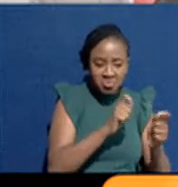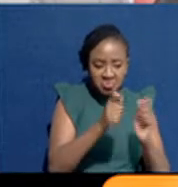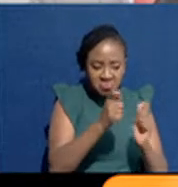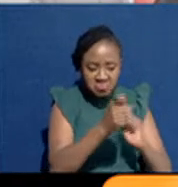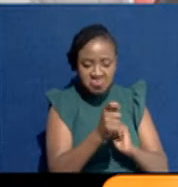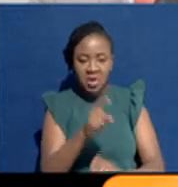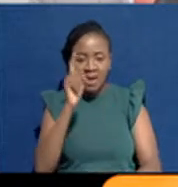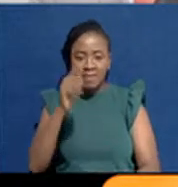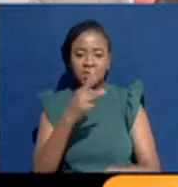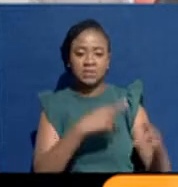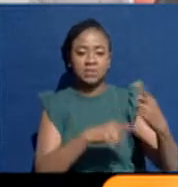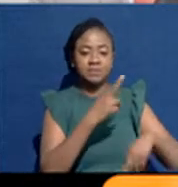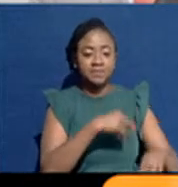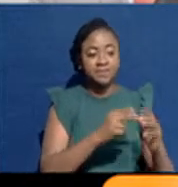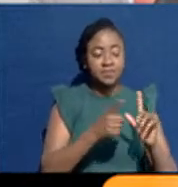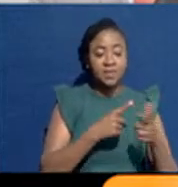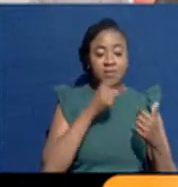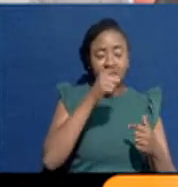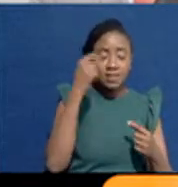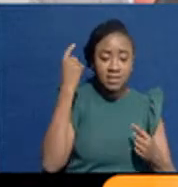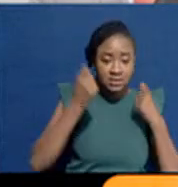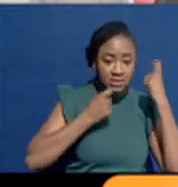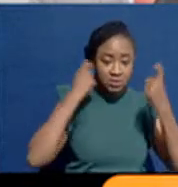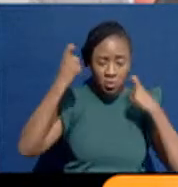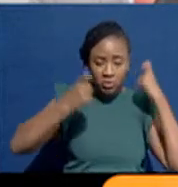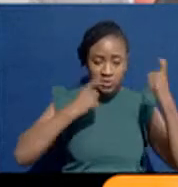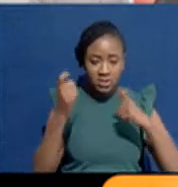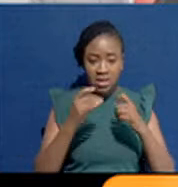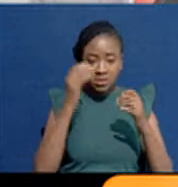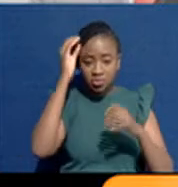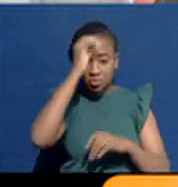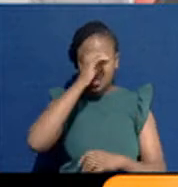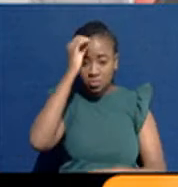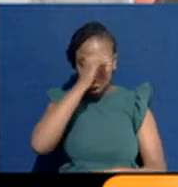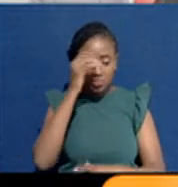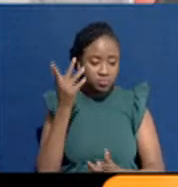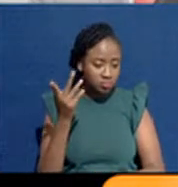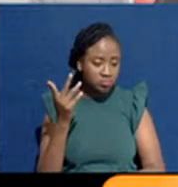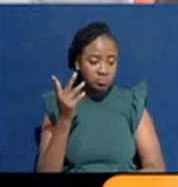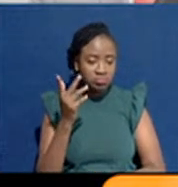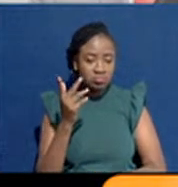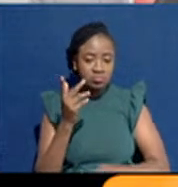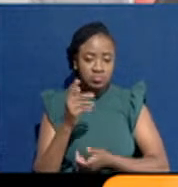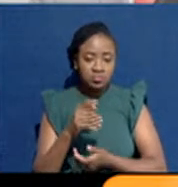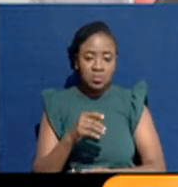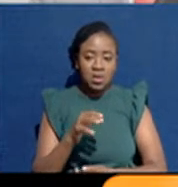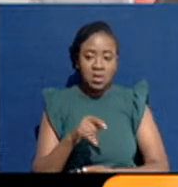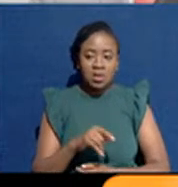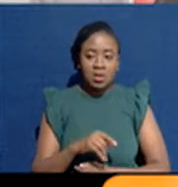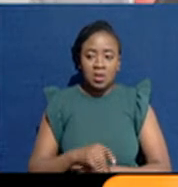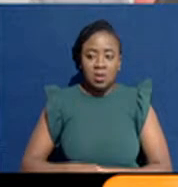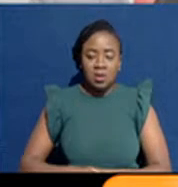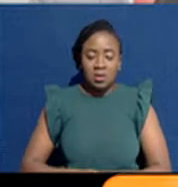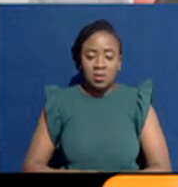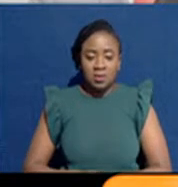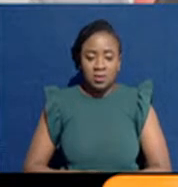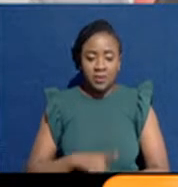and then that will be considered and taken into account within the finance bill. Mm-hmm. That's what happens to many bills.